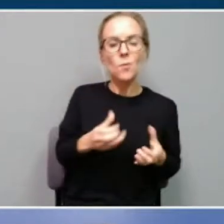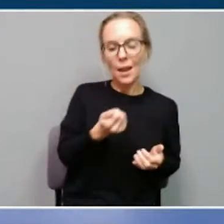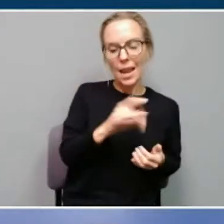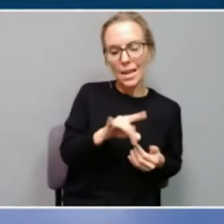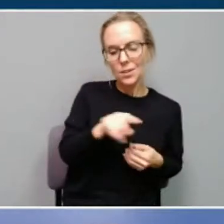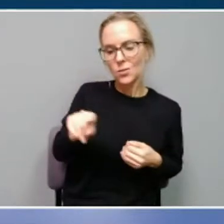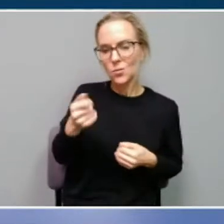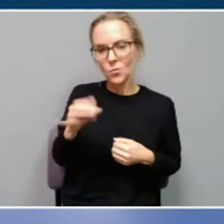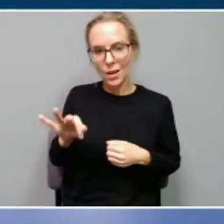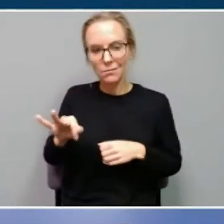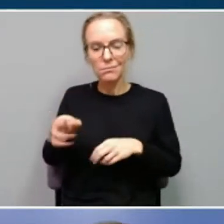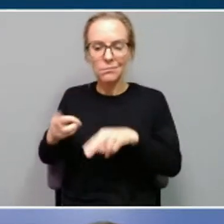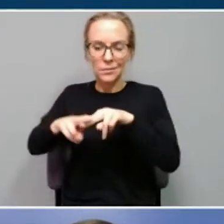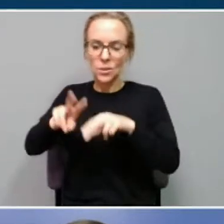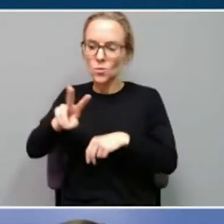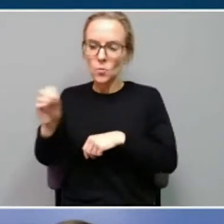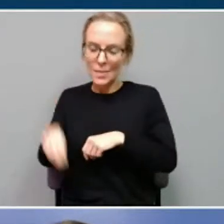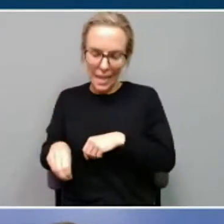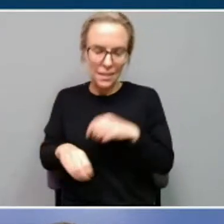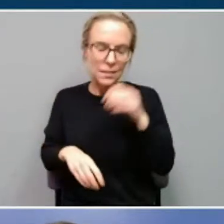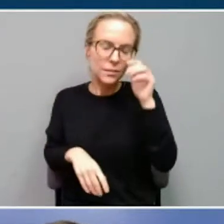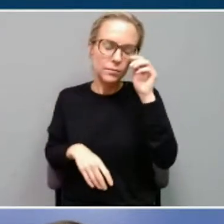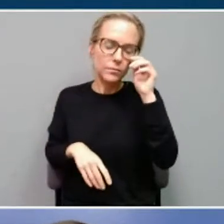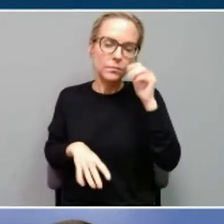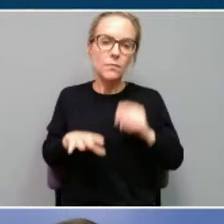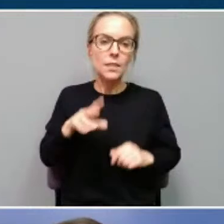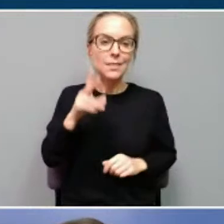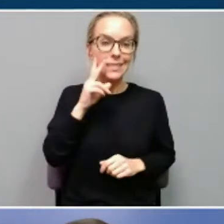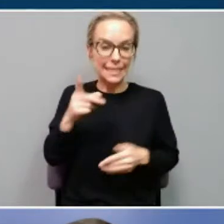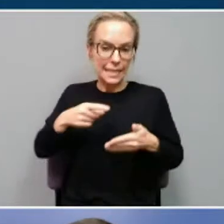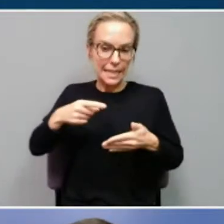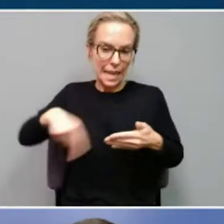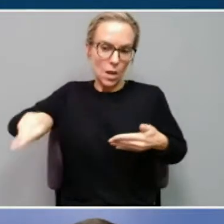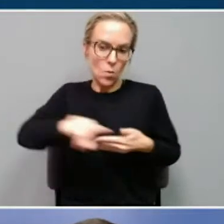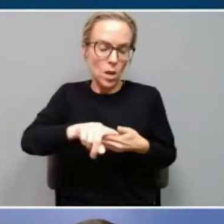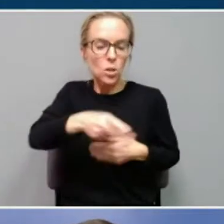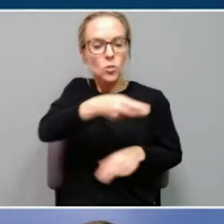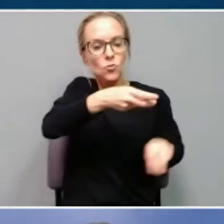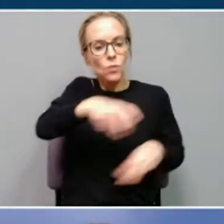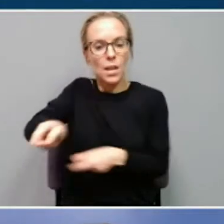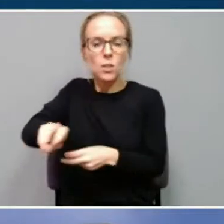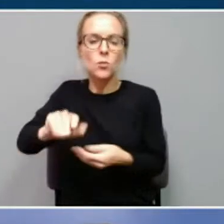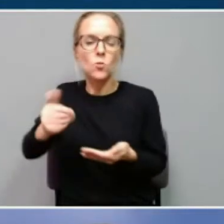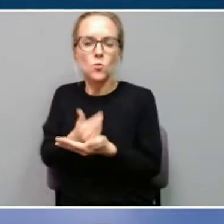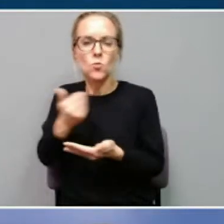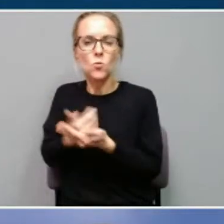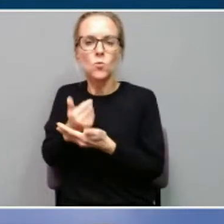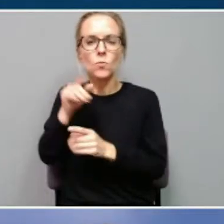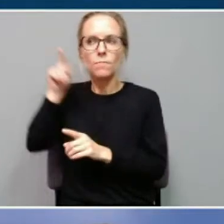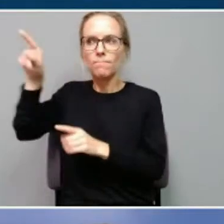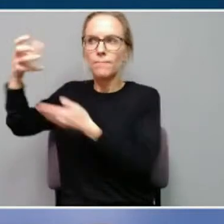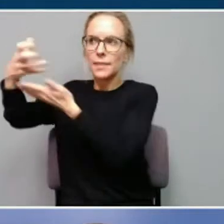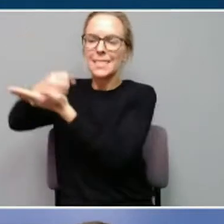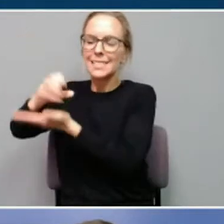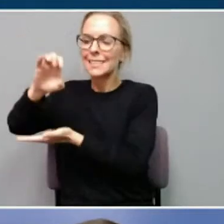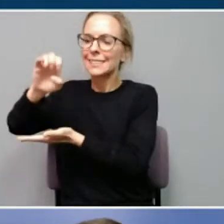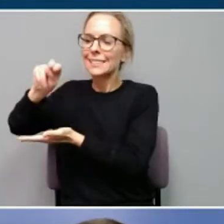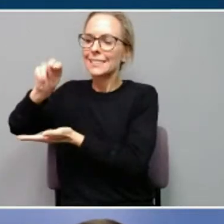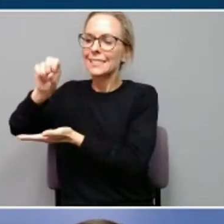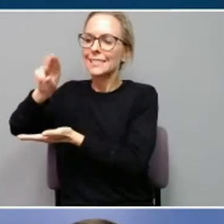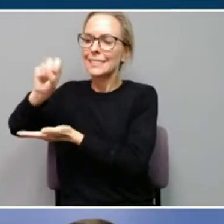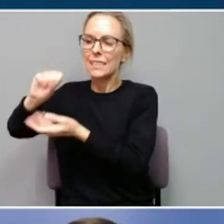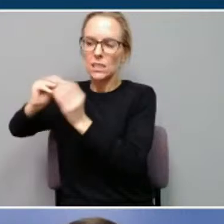2%. Now, I will say, I think next week we're going to be able to transition to the new census numbers. So